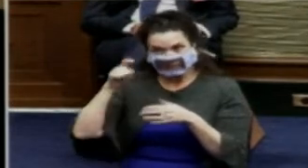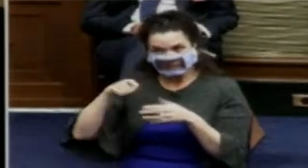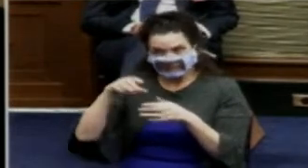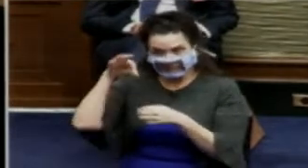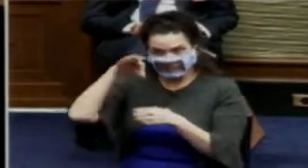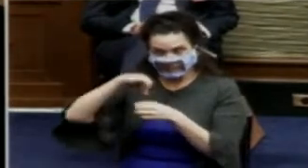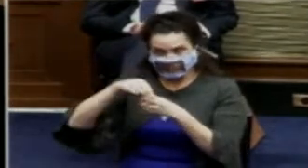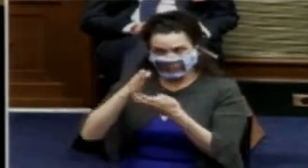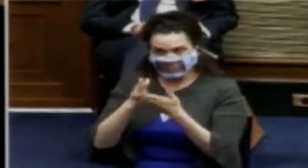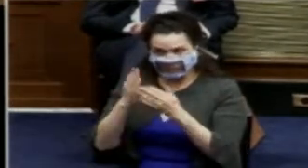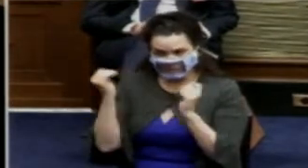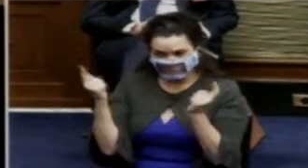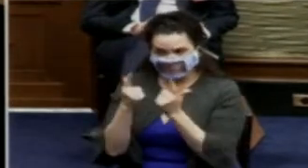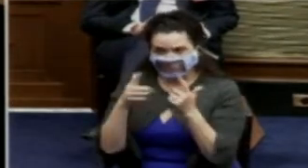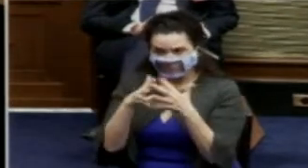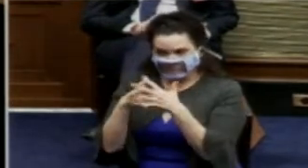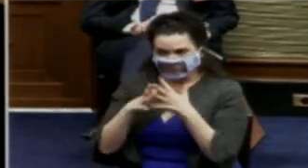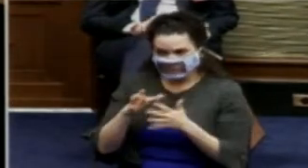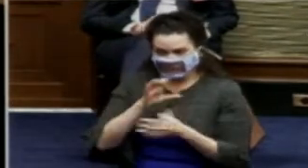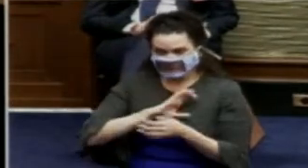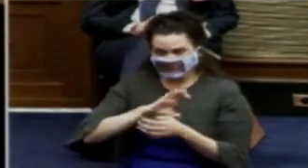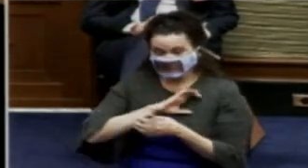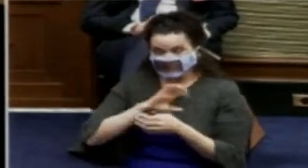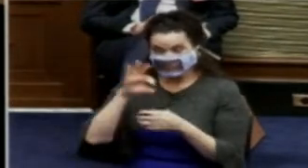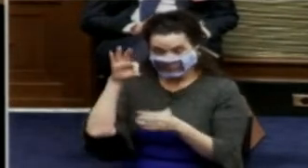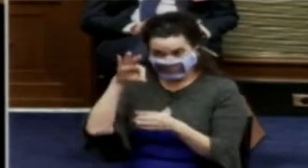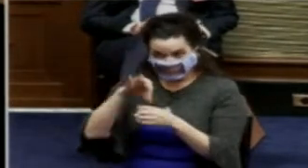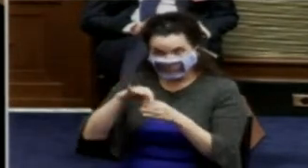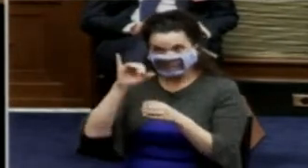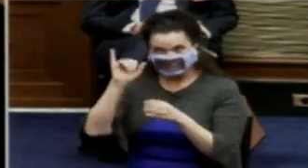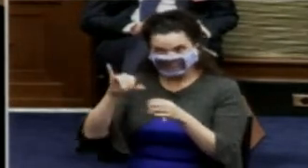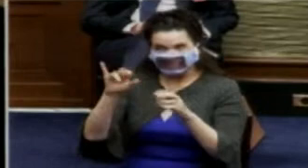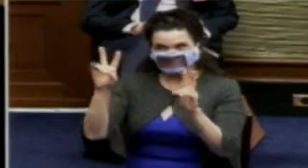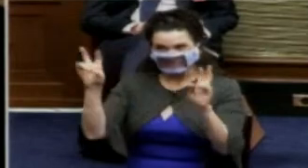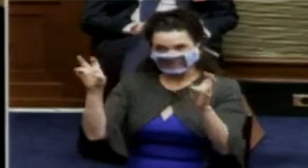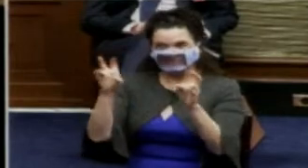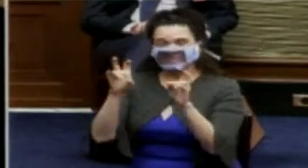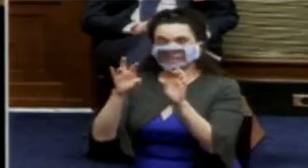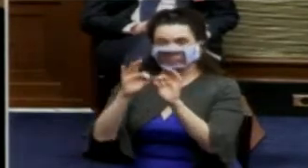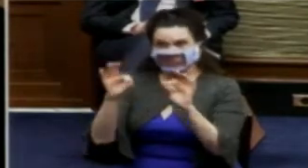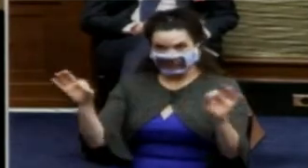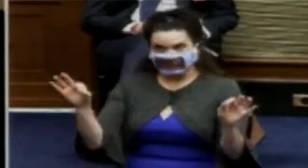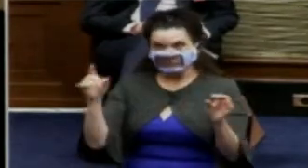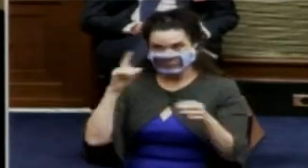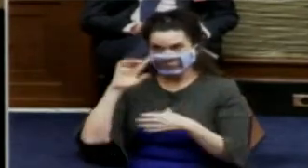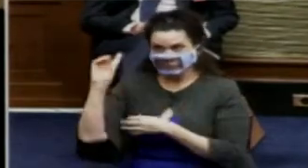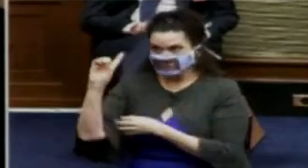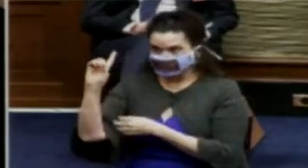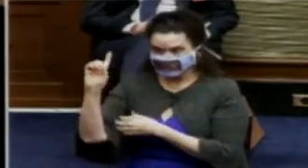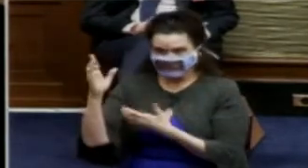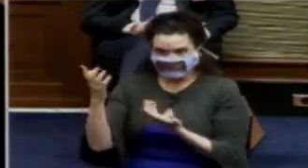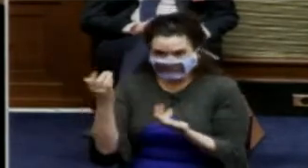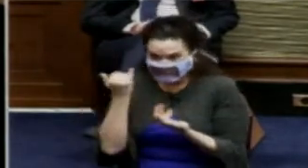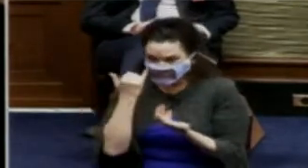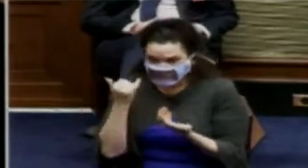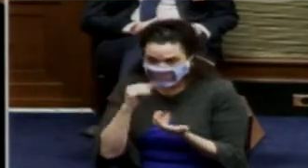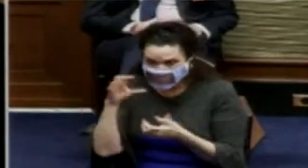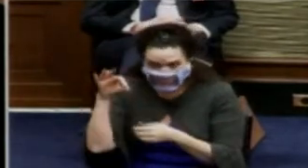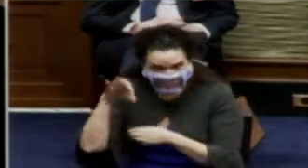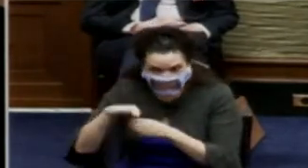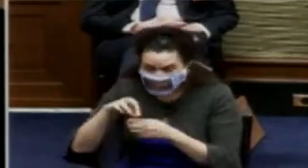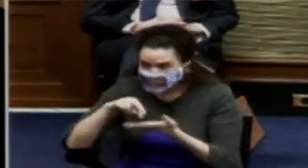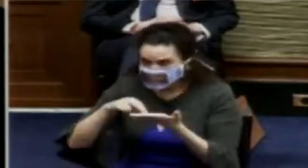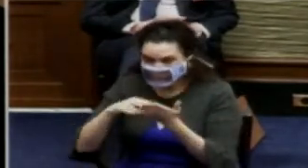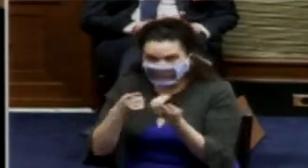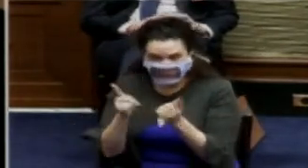citizens. You know, voting is the language of democracy, Mr. Davis. If you don't vote, you don't count. And that is, unfortunately,